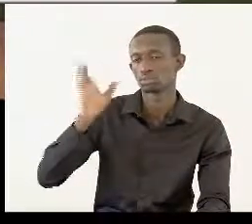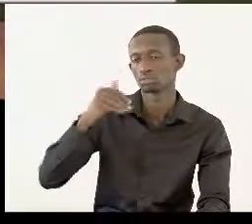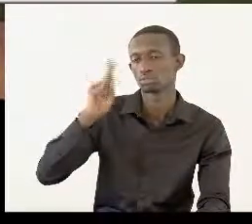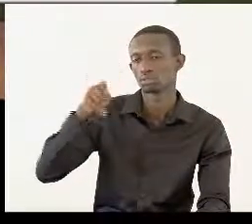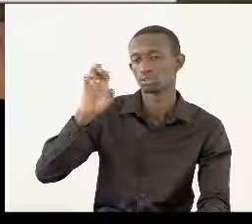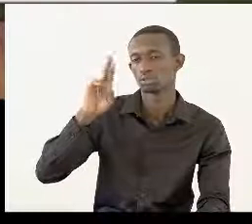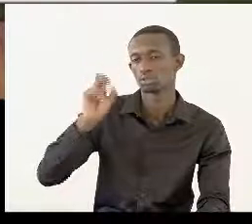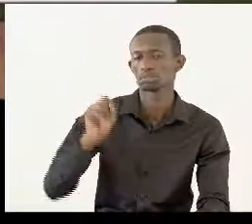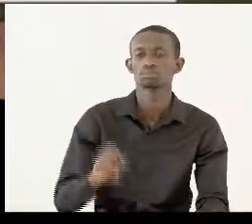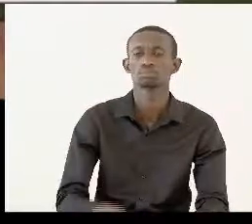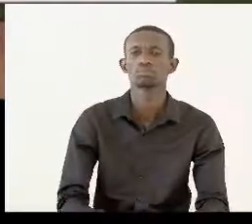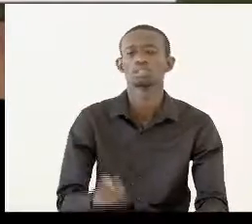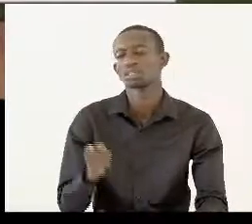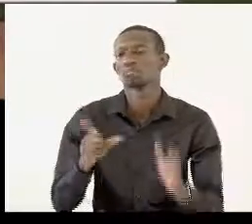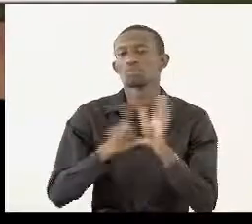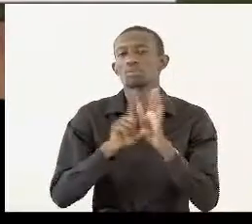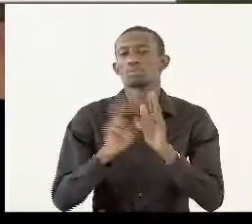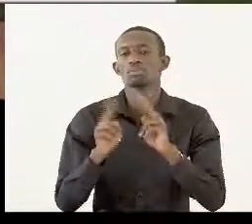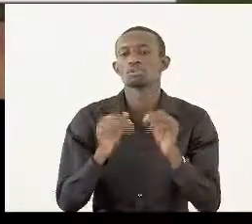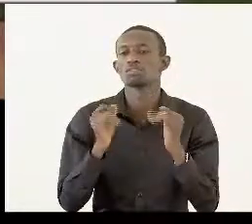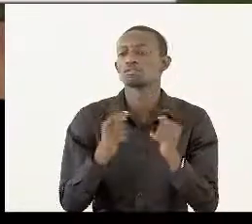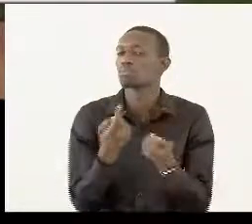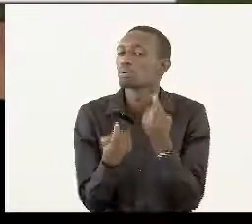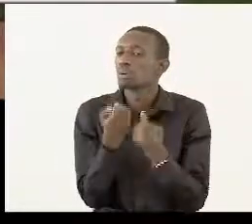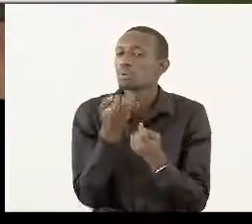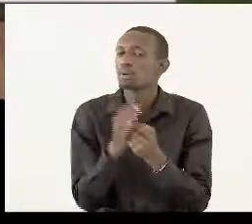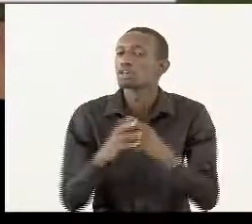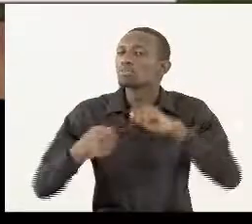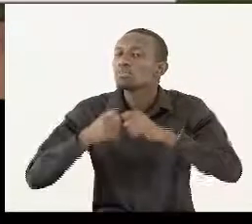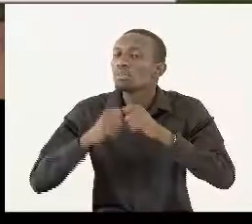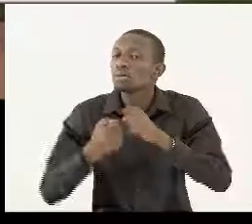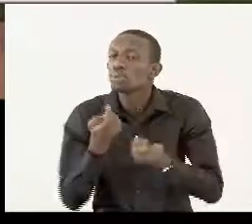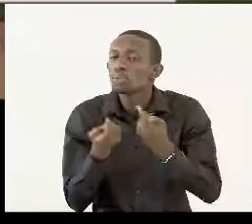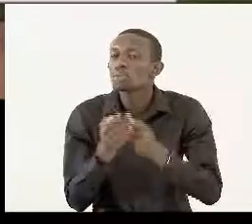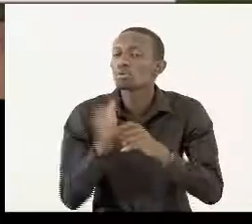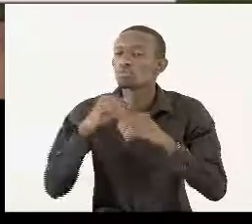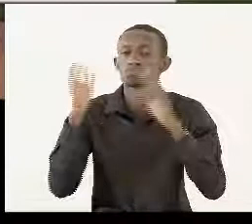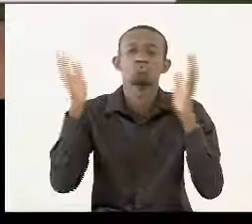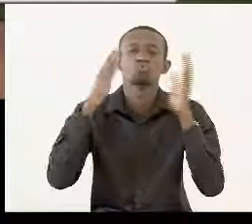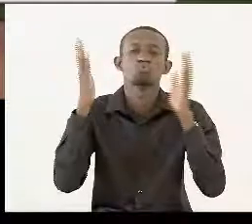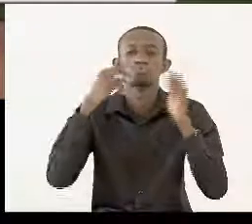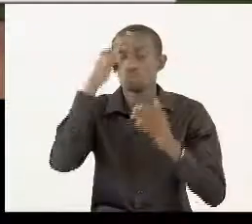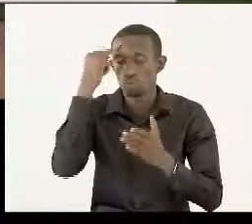formed when potassium metal burns in air. Why? Because of its large size.